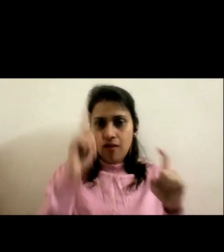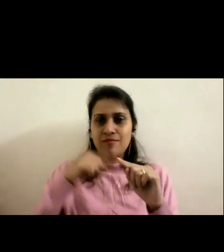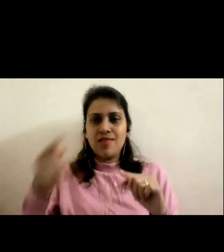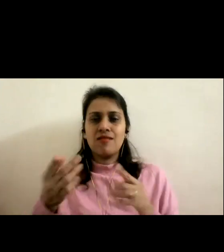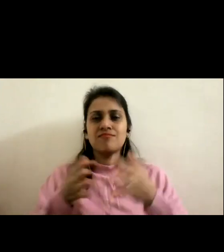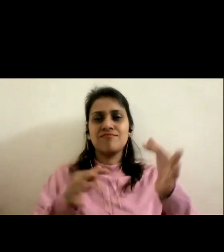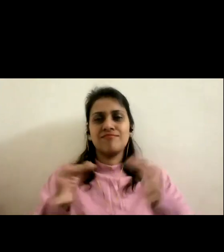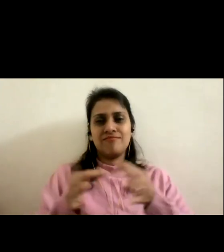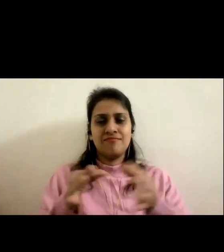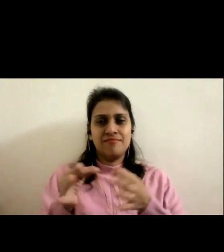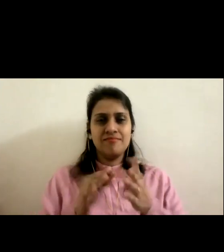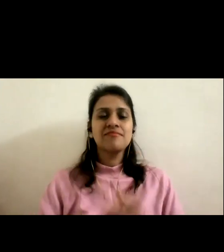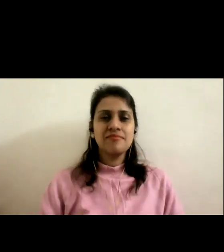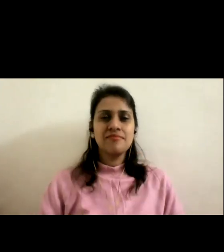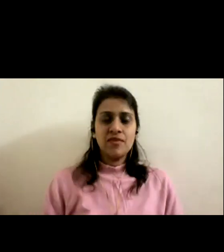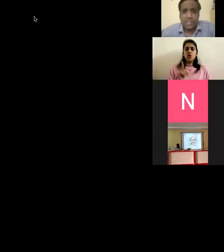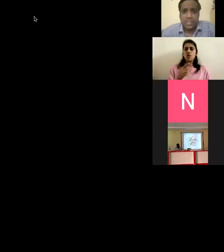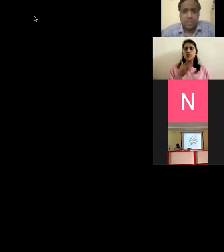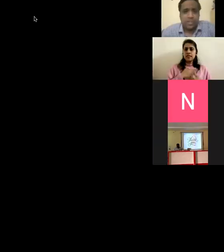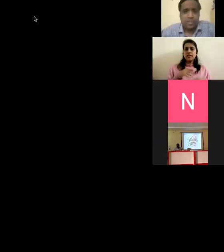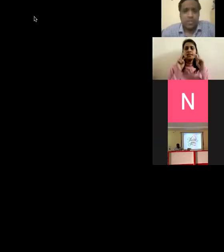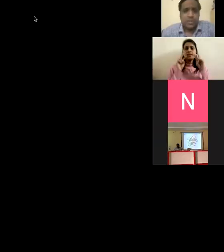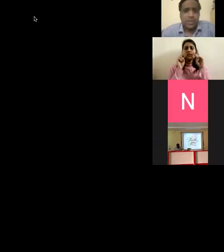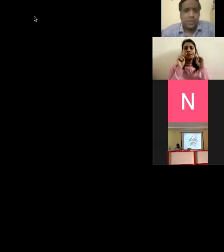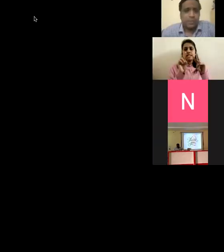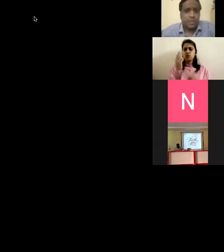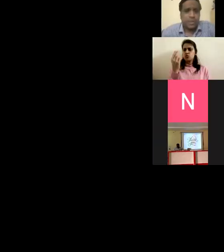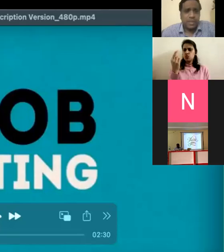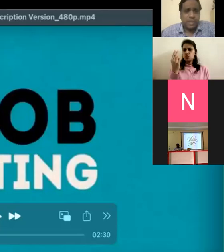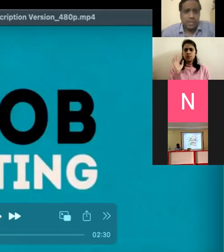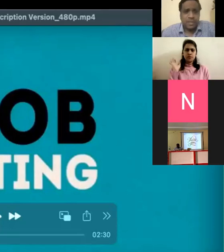the video. Please spend time seeing this video. It's a 2-minute video.